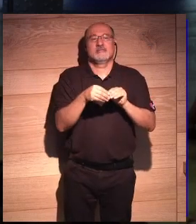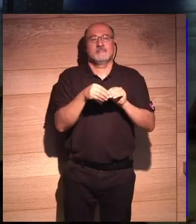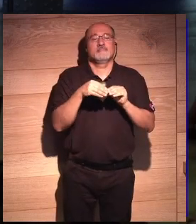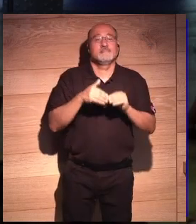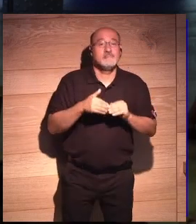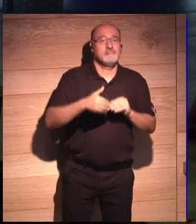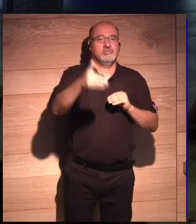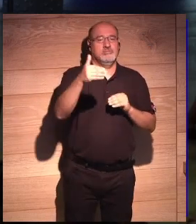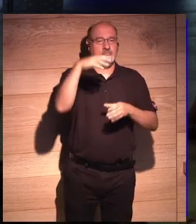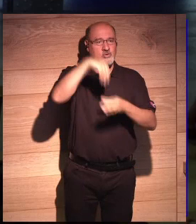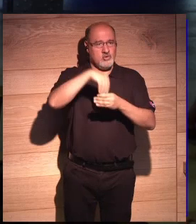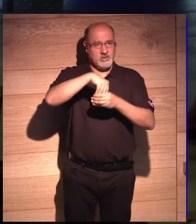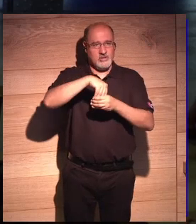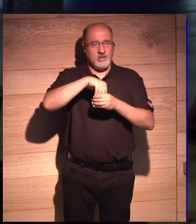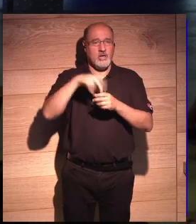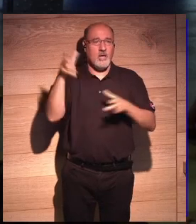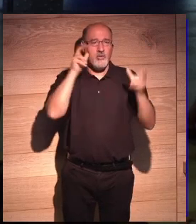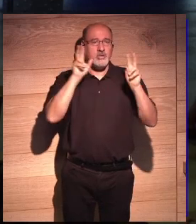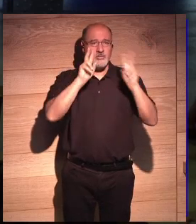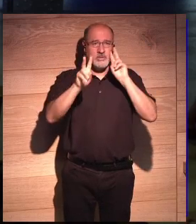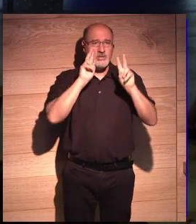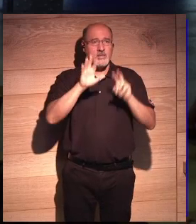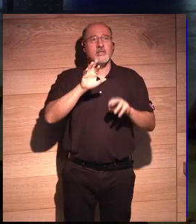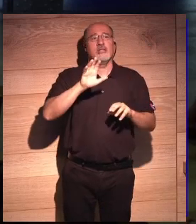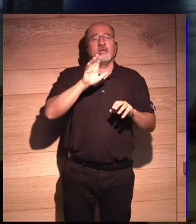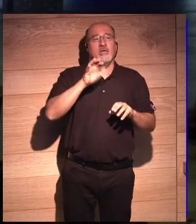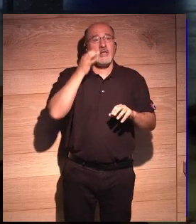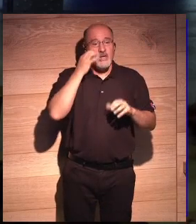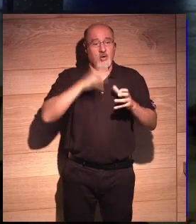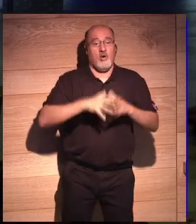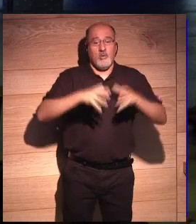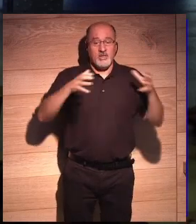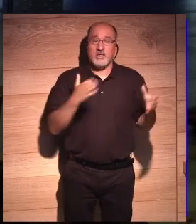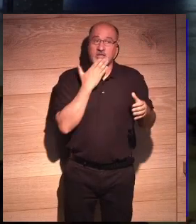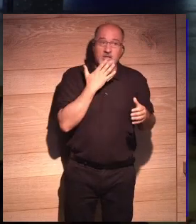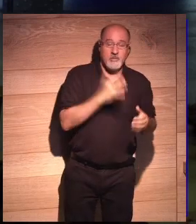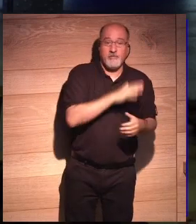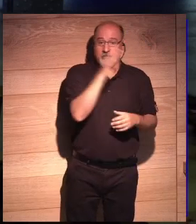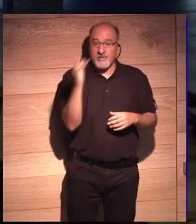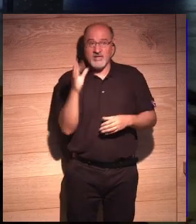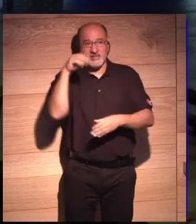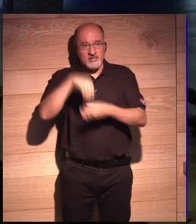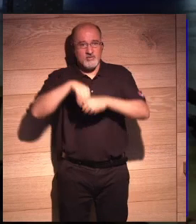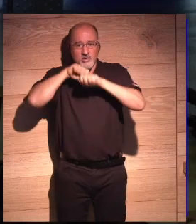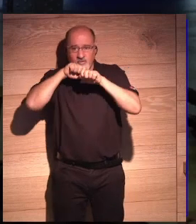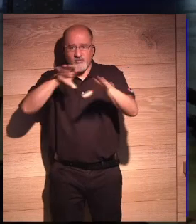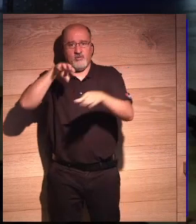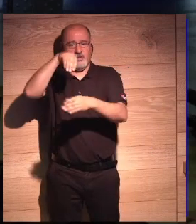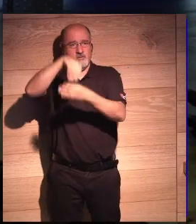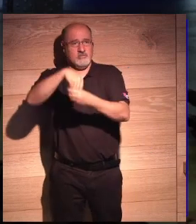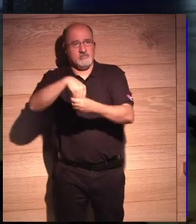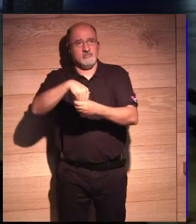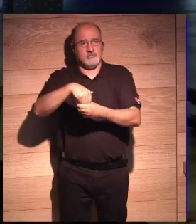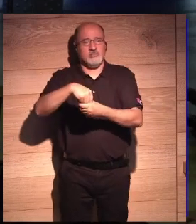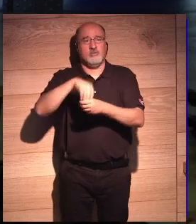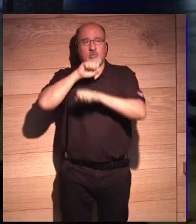apart from thinking about the next audiovisual contents in augmented reality related to entertainment, are you